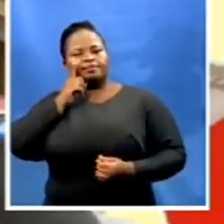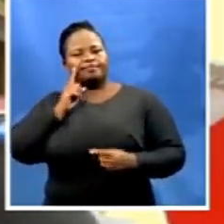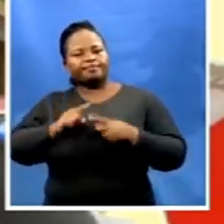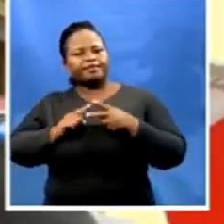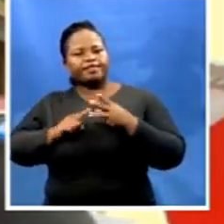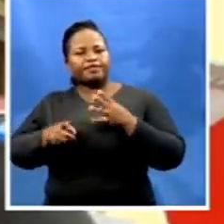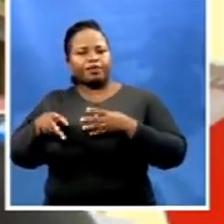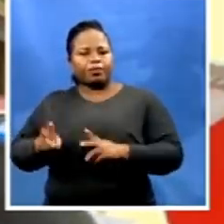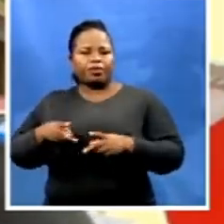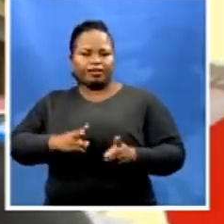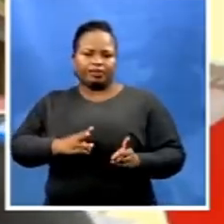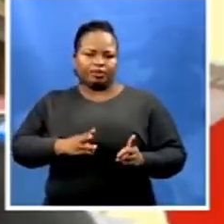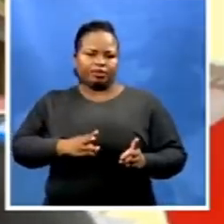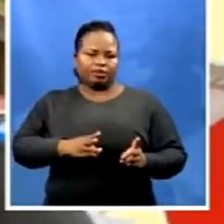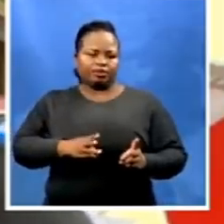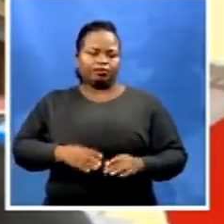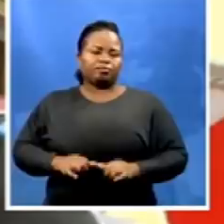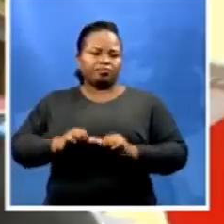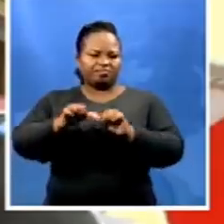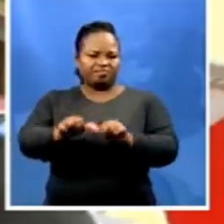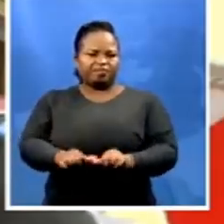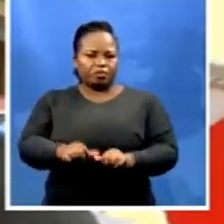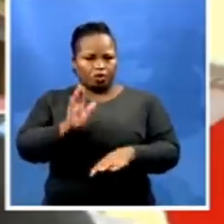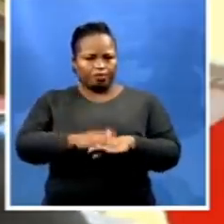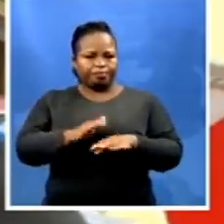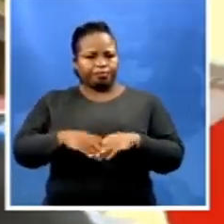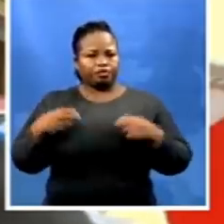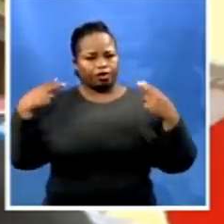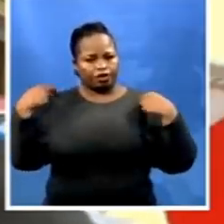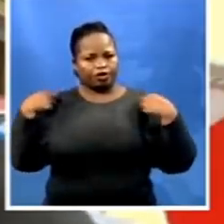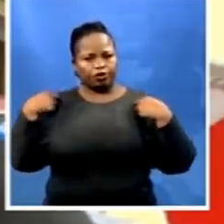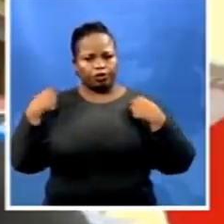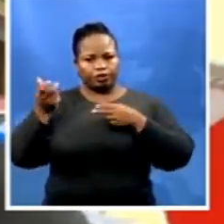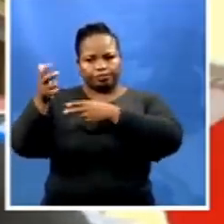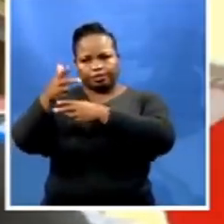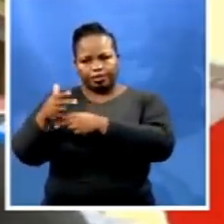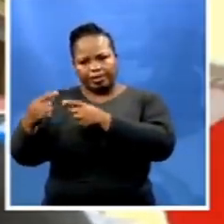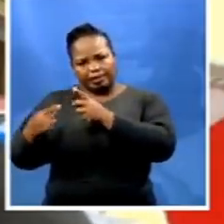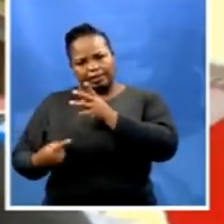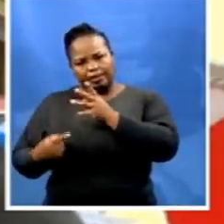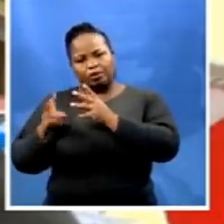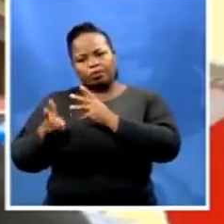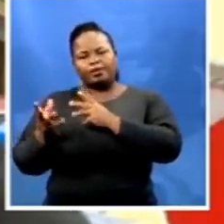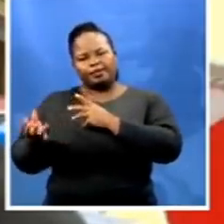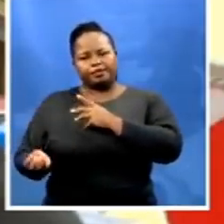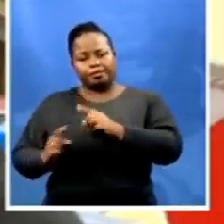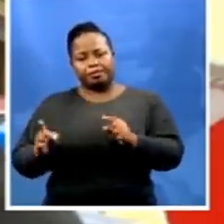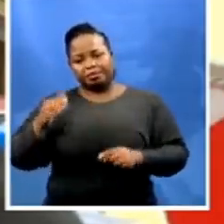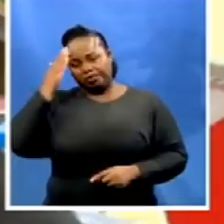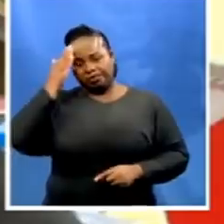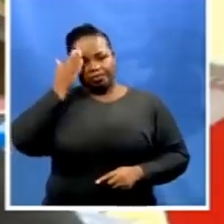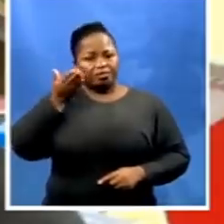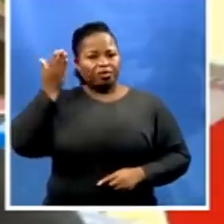continuing up to step up the security features in our schools. But as you will know, in the past, they've even killed our security